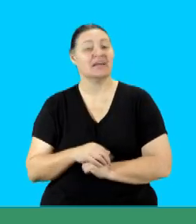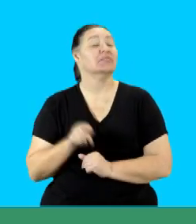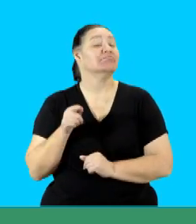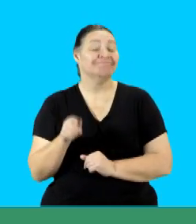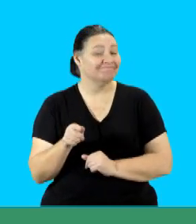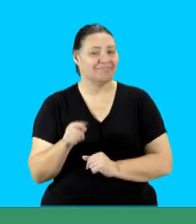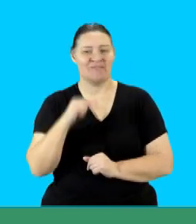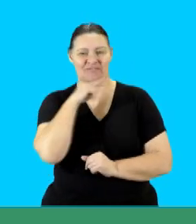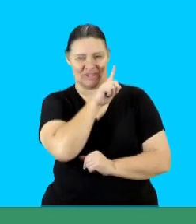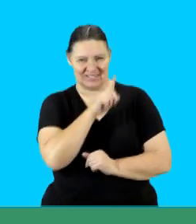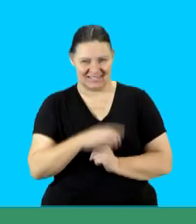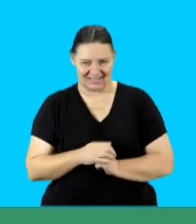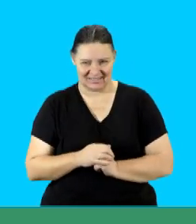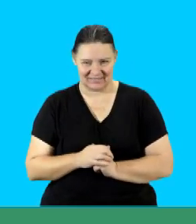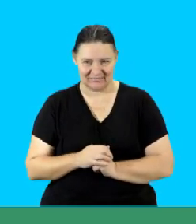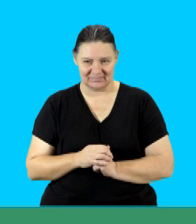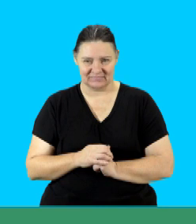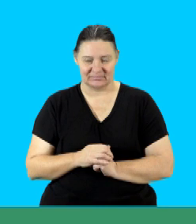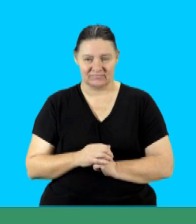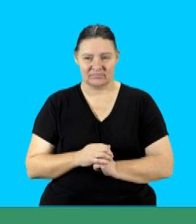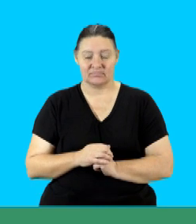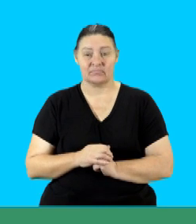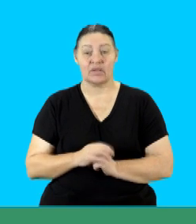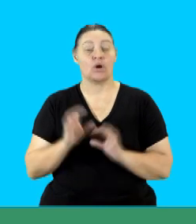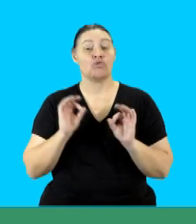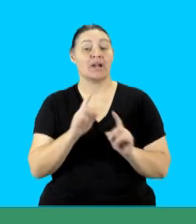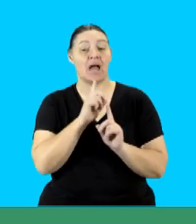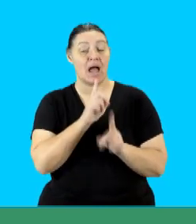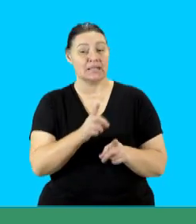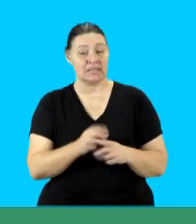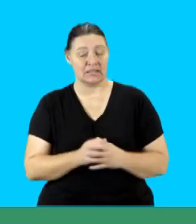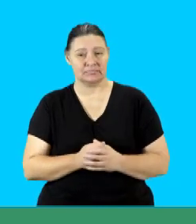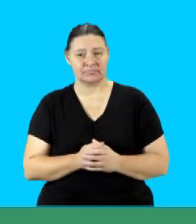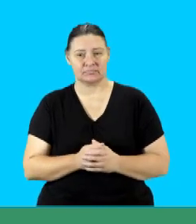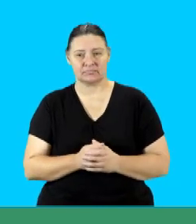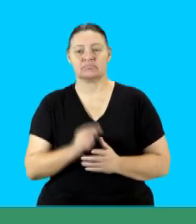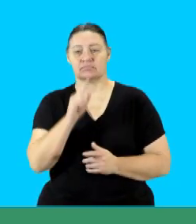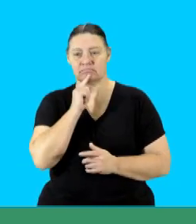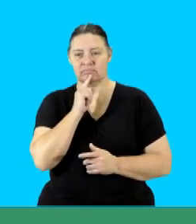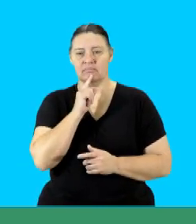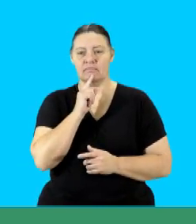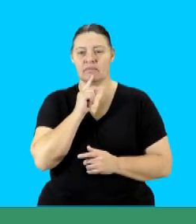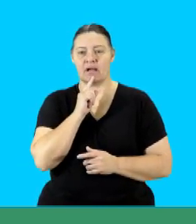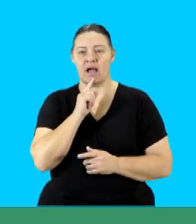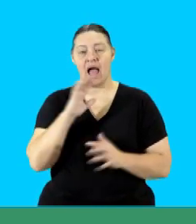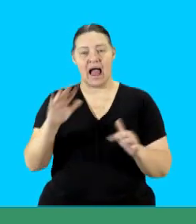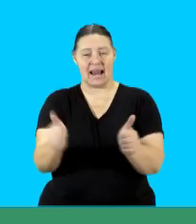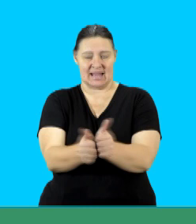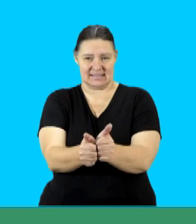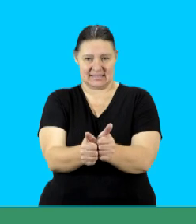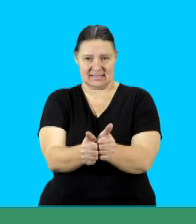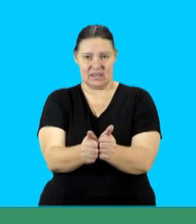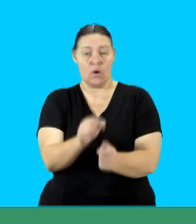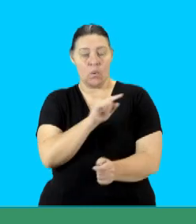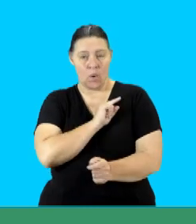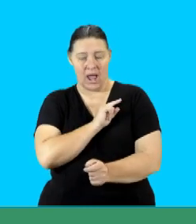So, obviously, the correct answer will be false. The correct answer is alliance.